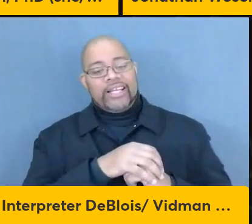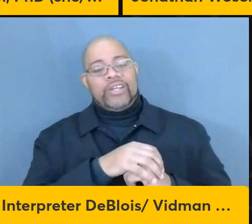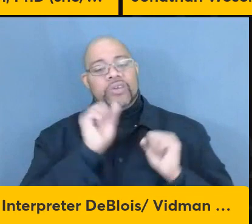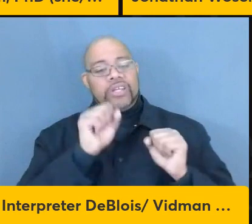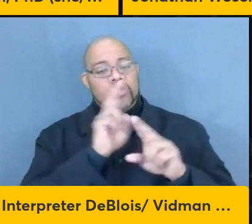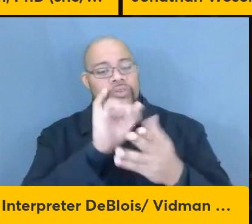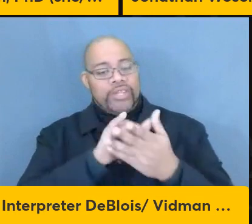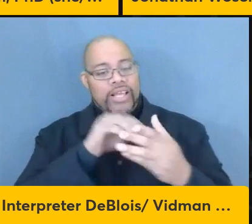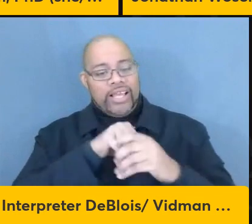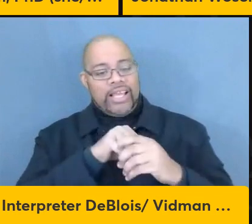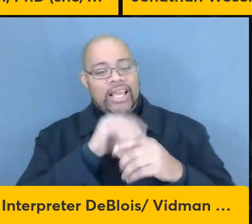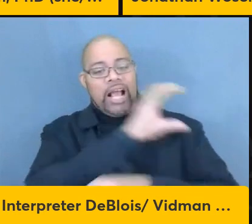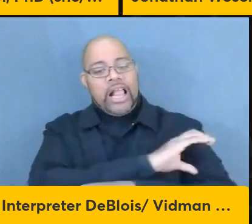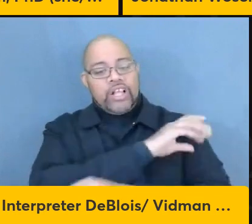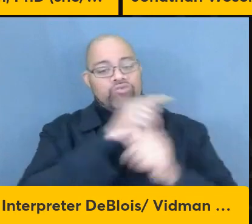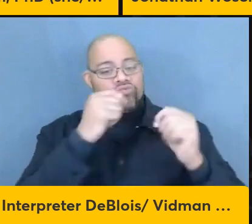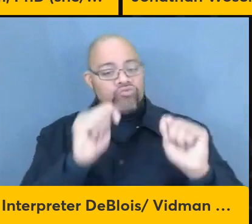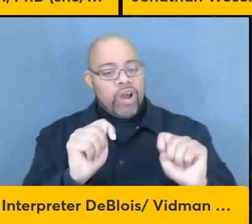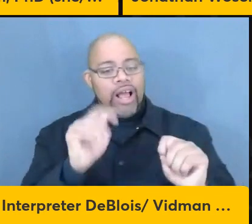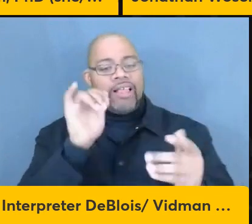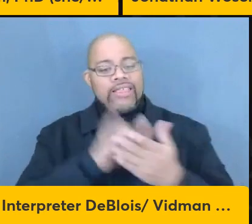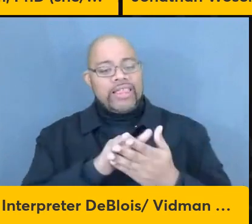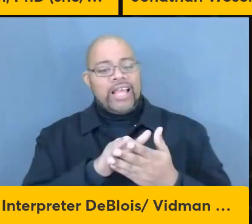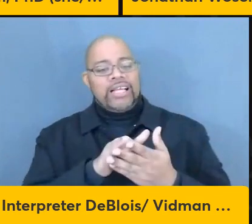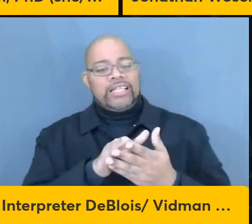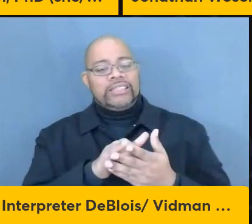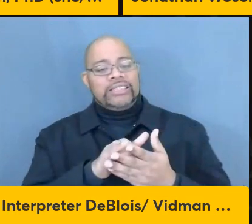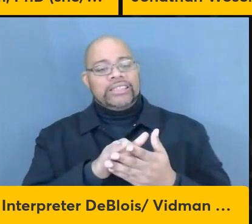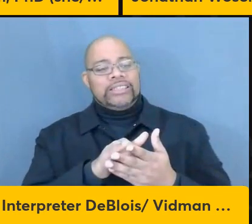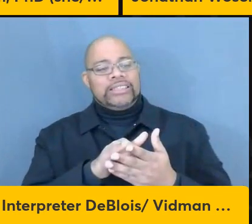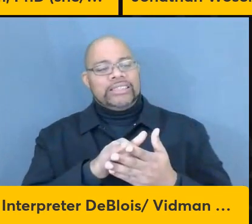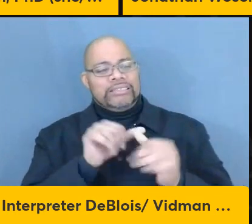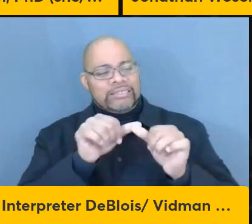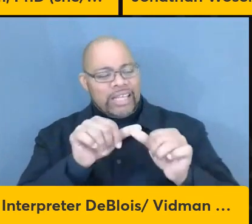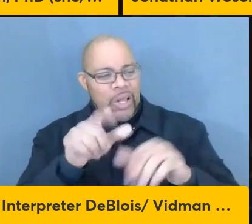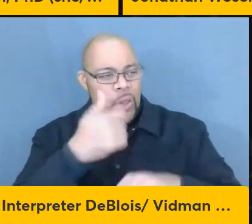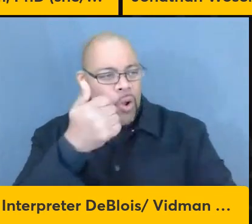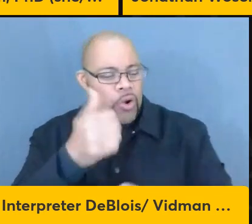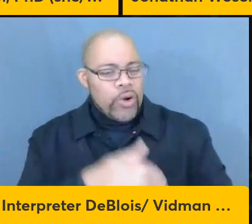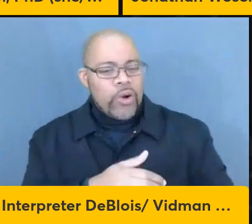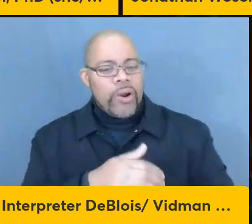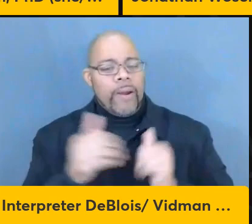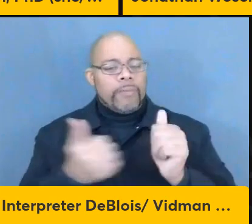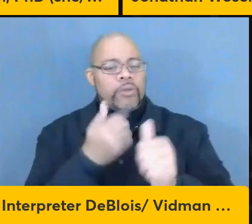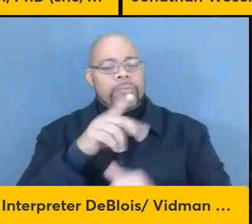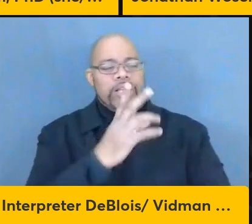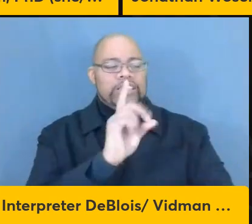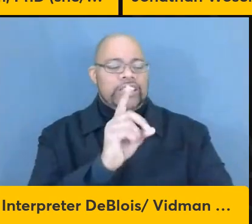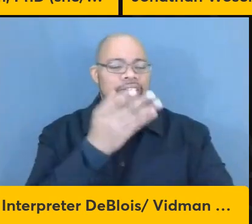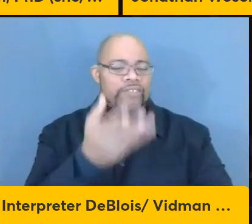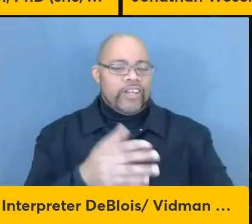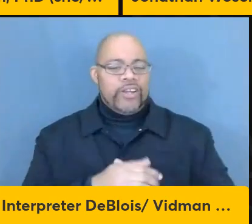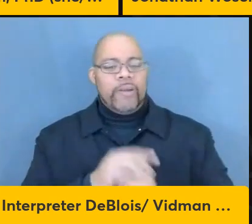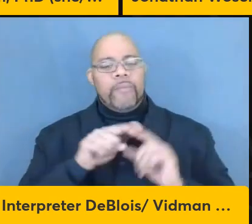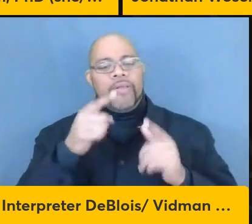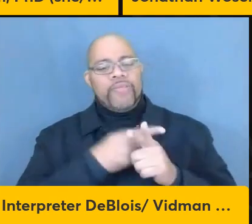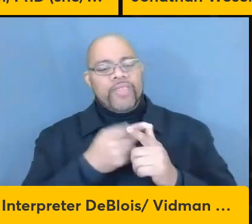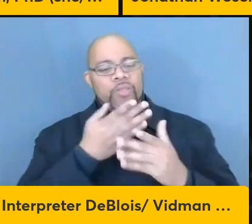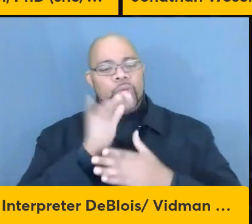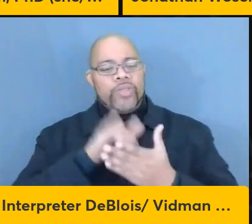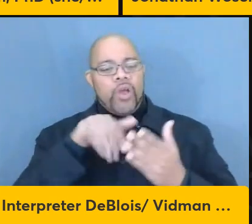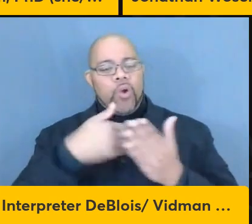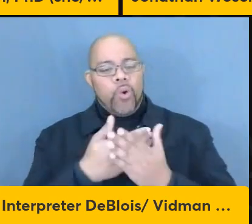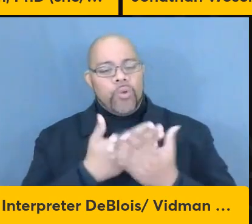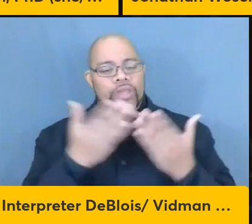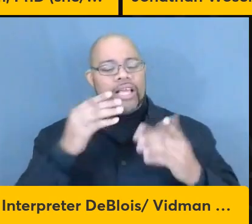leverage that into a clinical trial. So, okay, that's very interesting. I stayed for a little longer, pursued my whole PhD there. But then through that whole process,